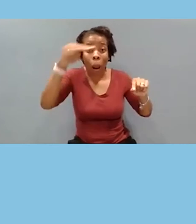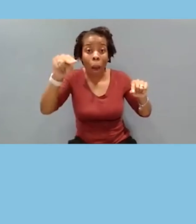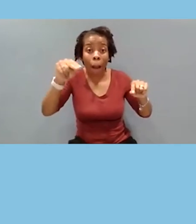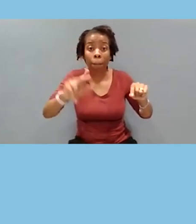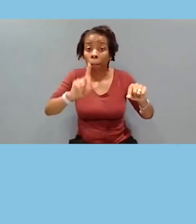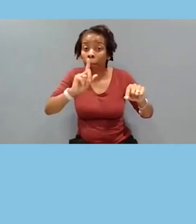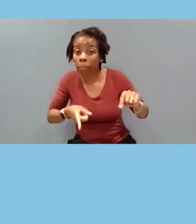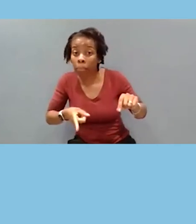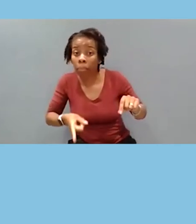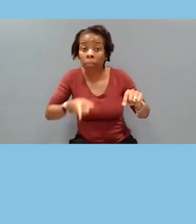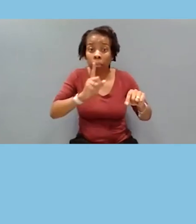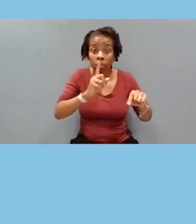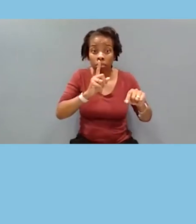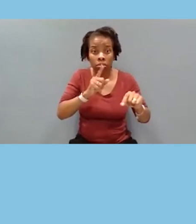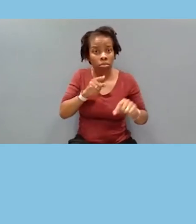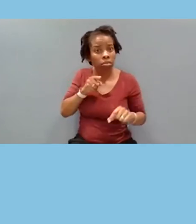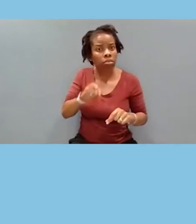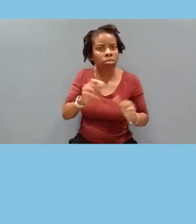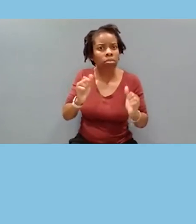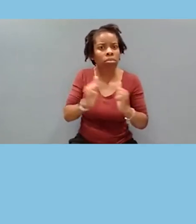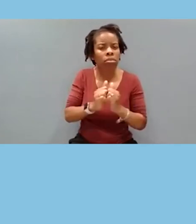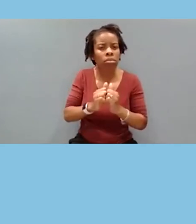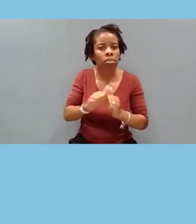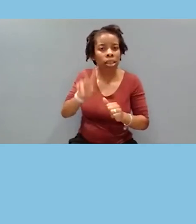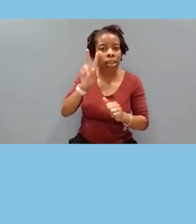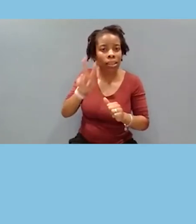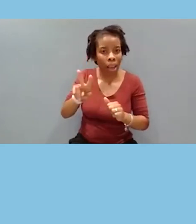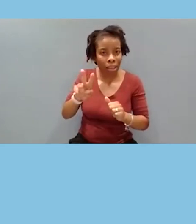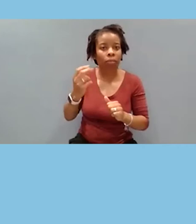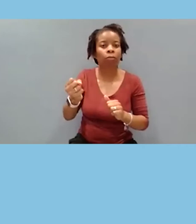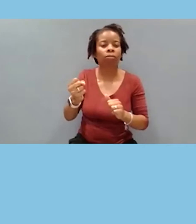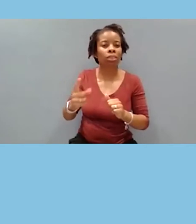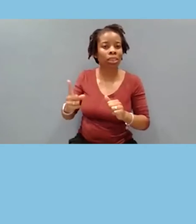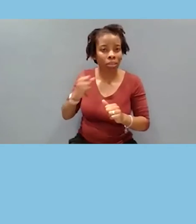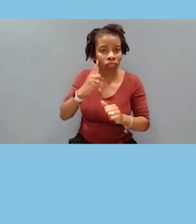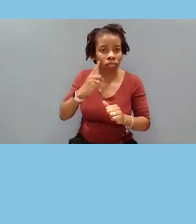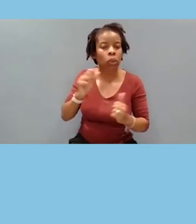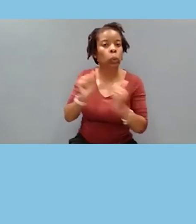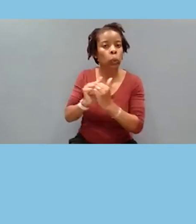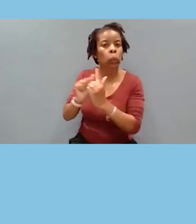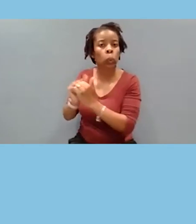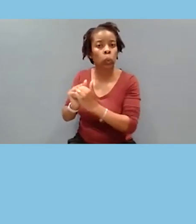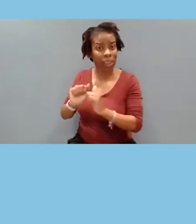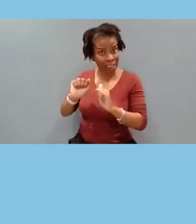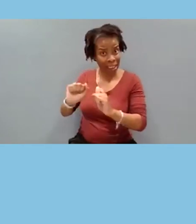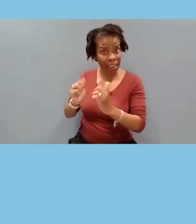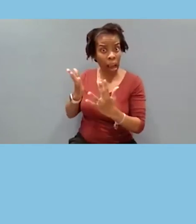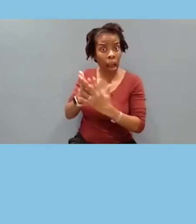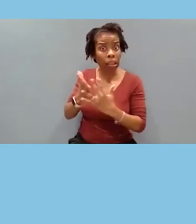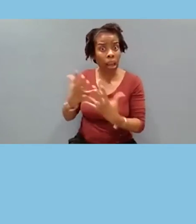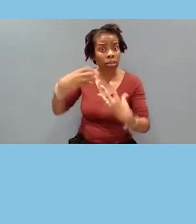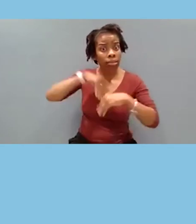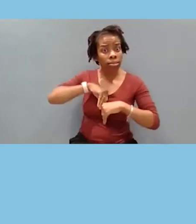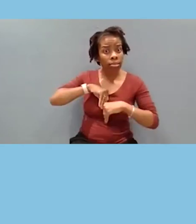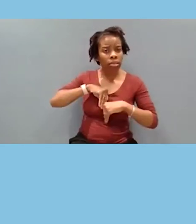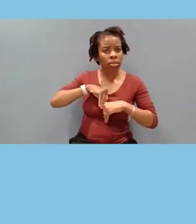all of this is access for sighted and hearing people, but it's regarded as normal and then not as access